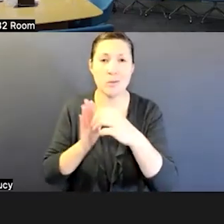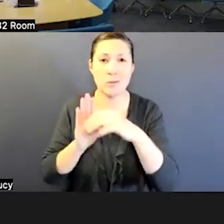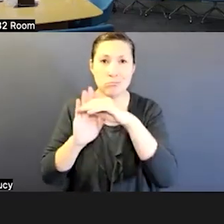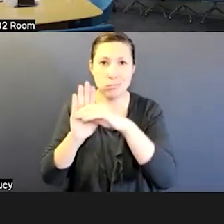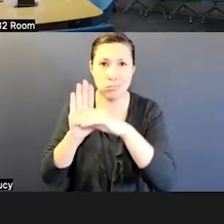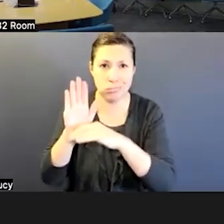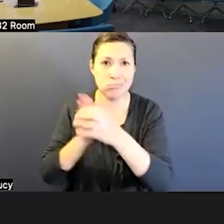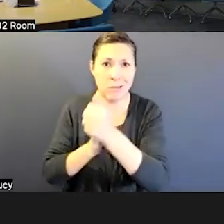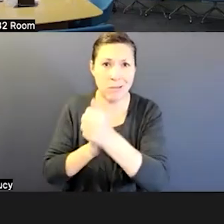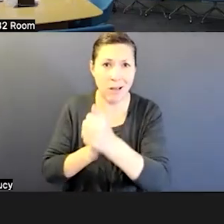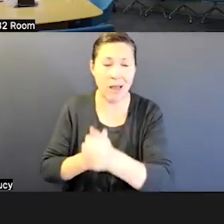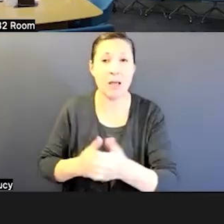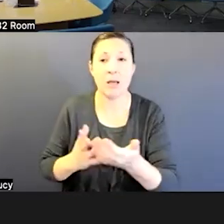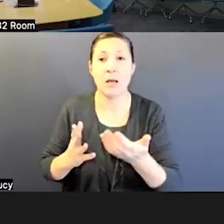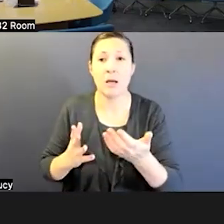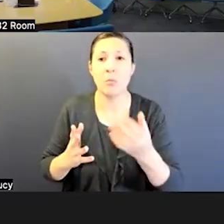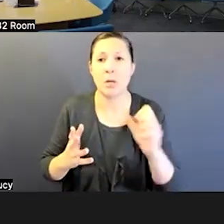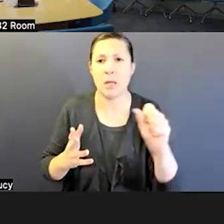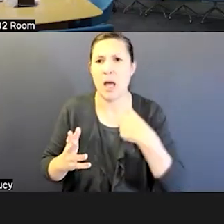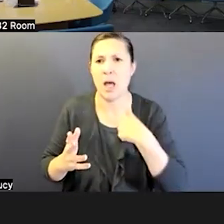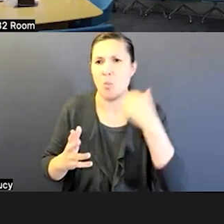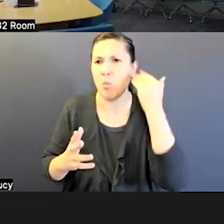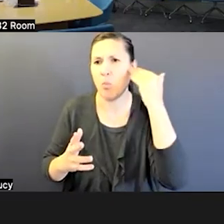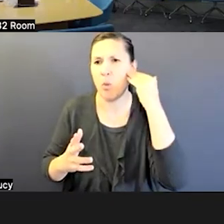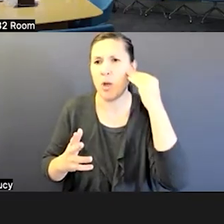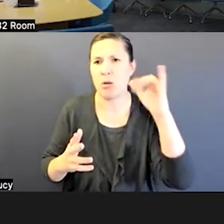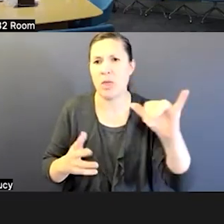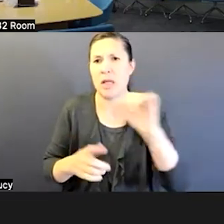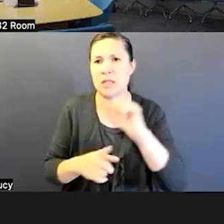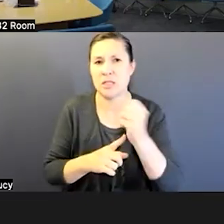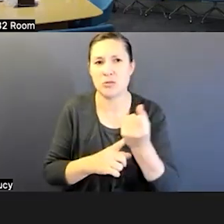of this, and because I'm so kind of